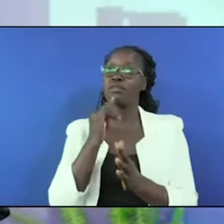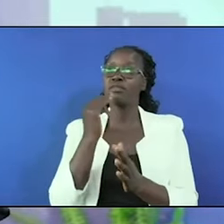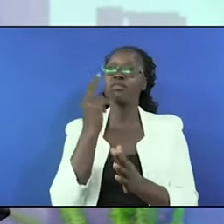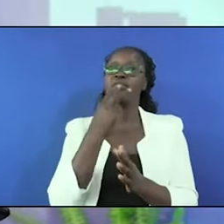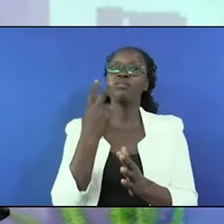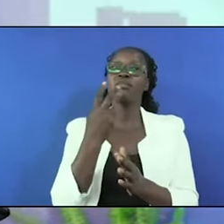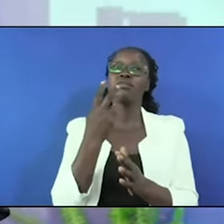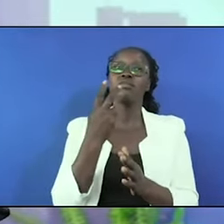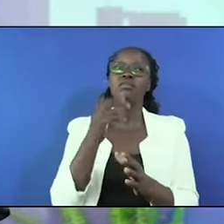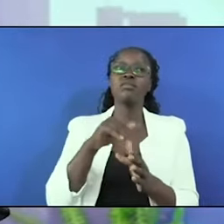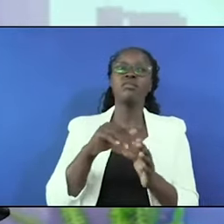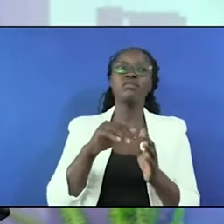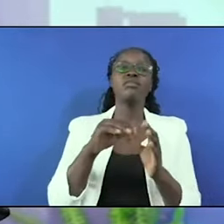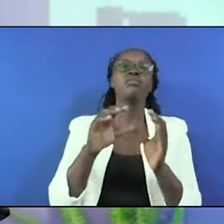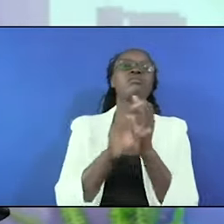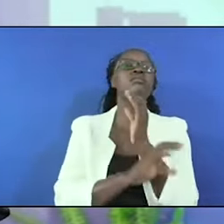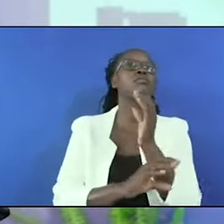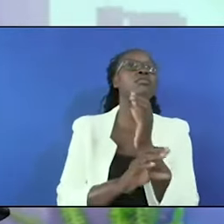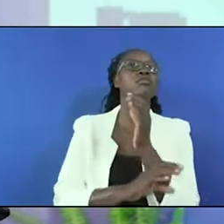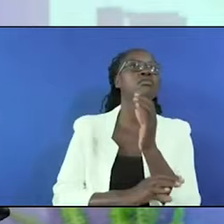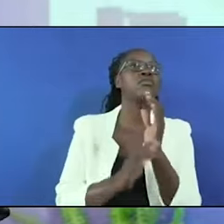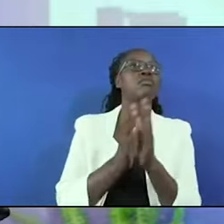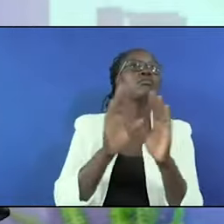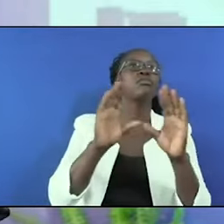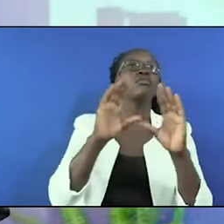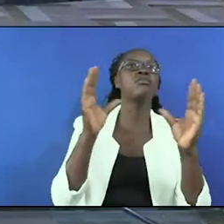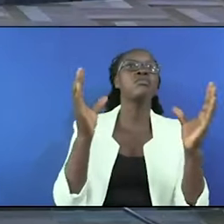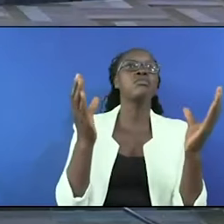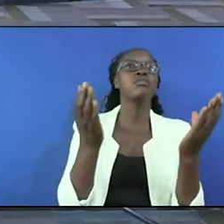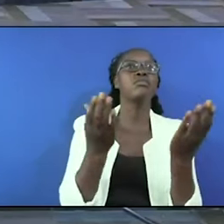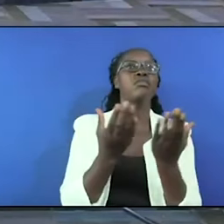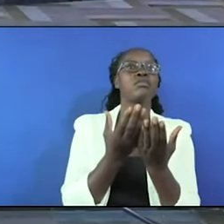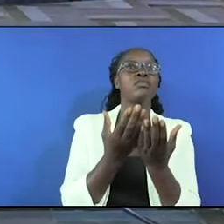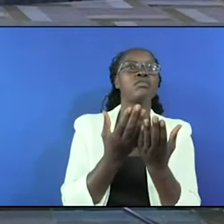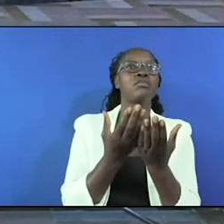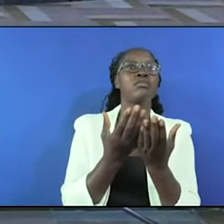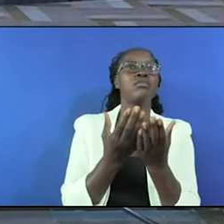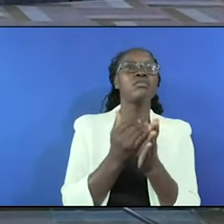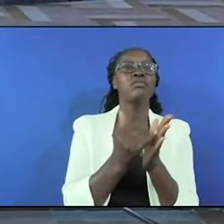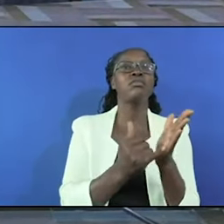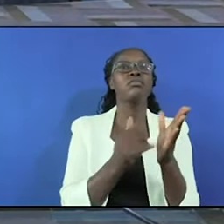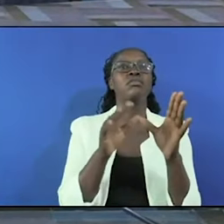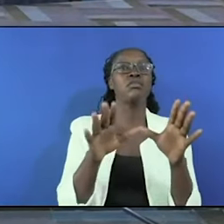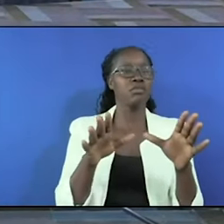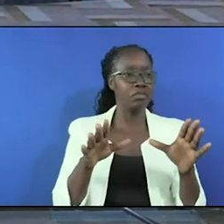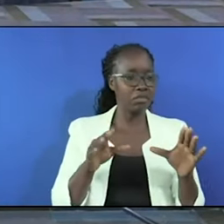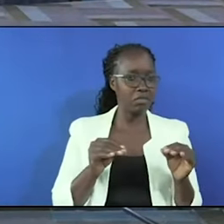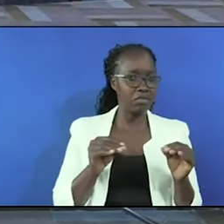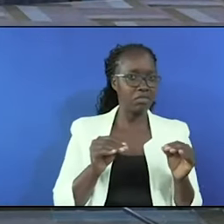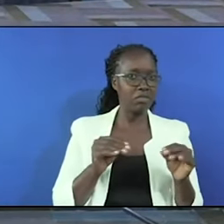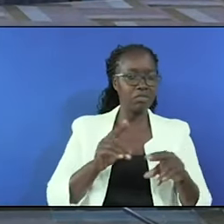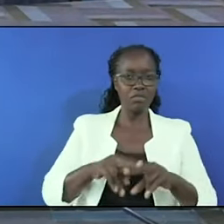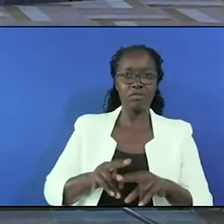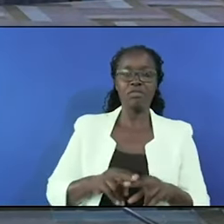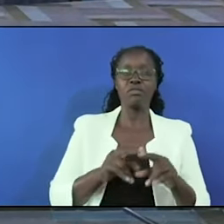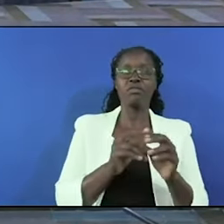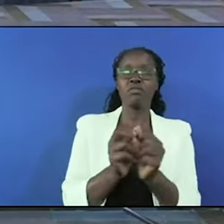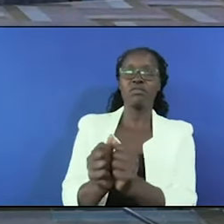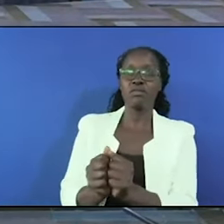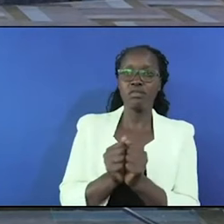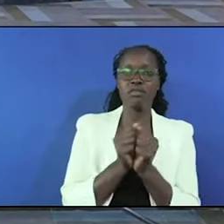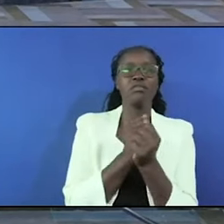who in this country and in this world. I had just been sitting together with a